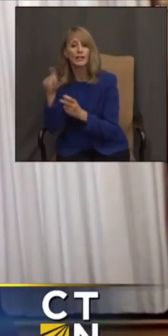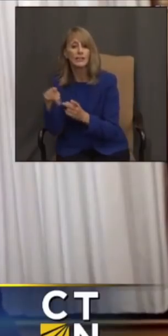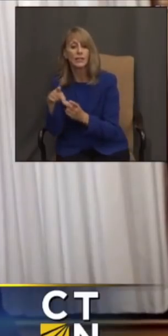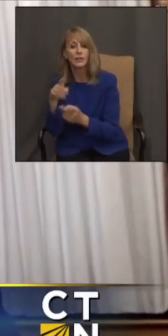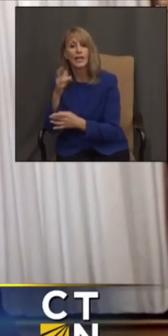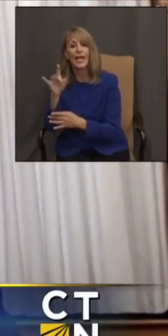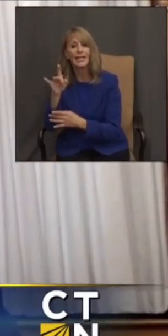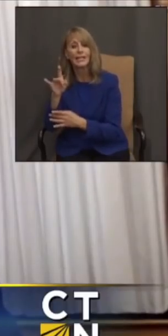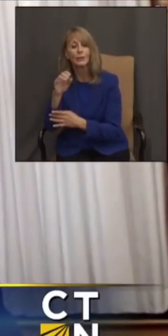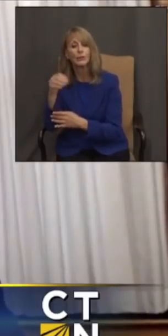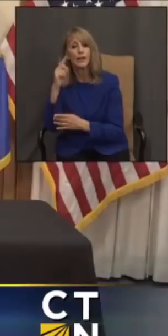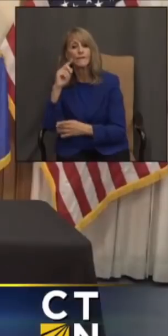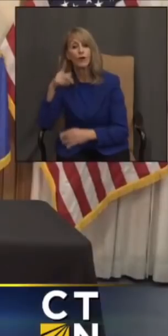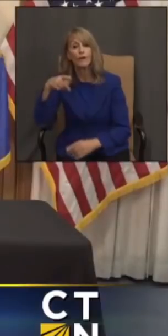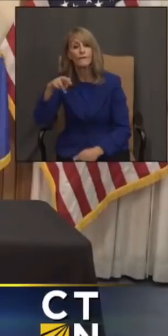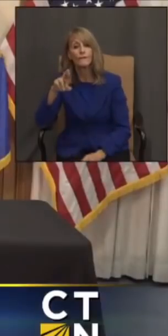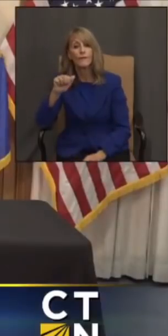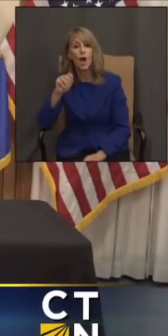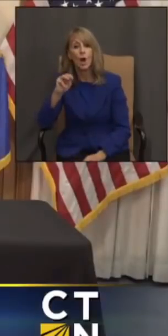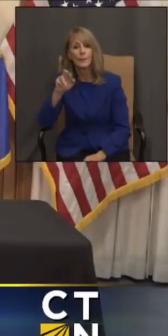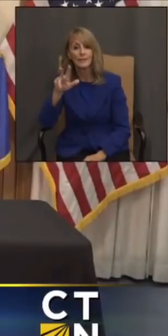18% for pharmacies.